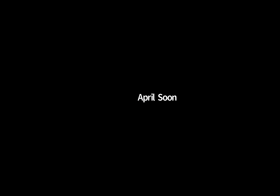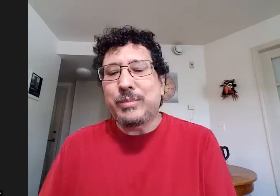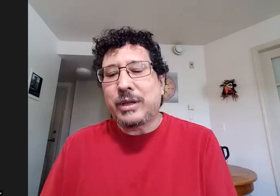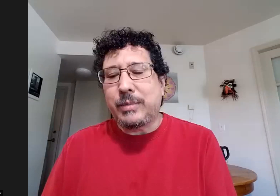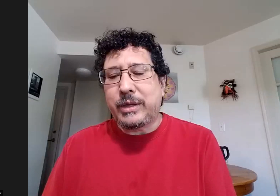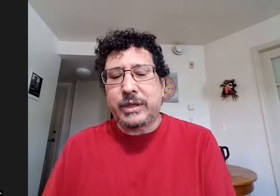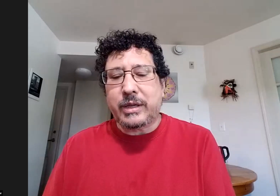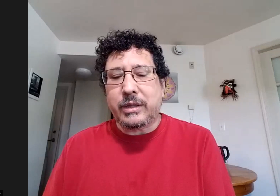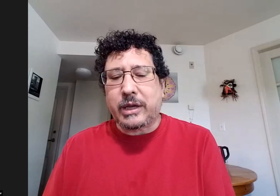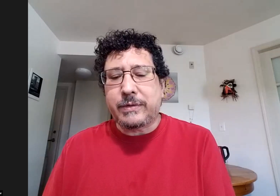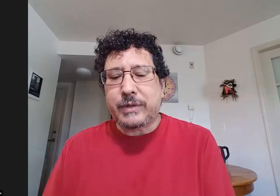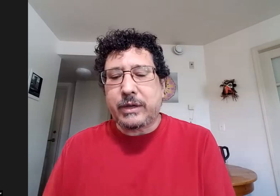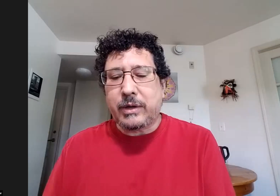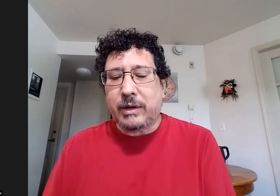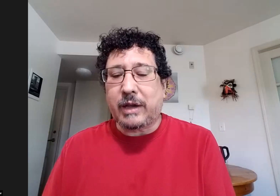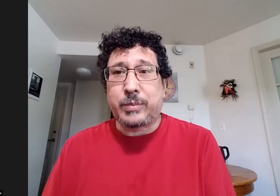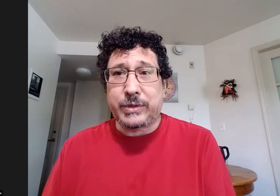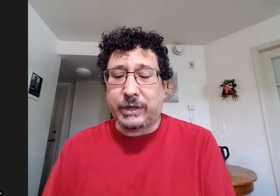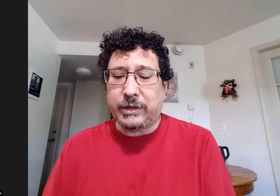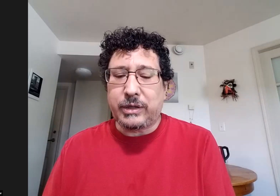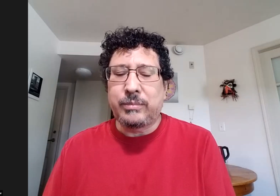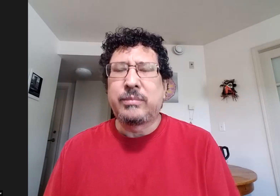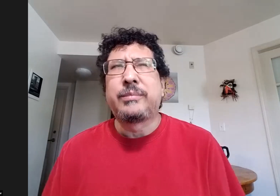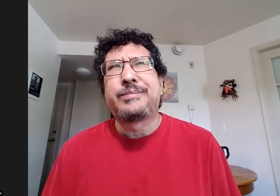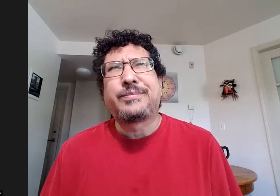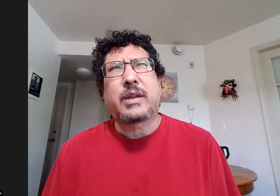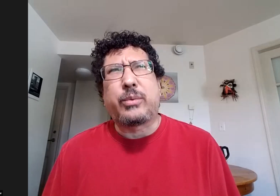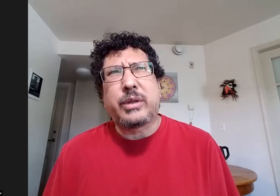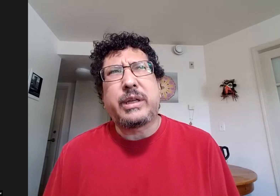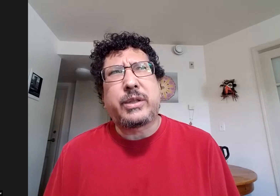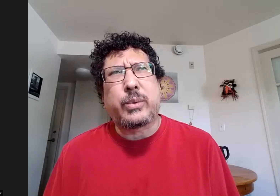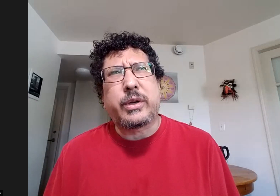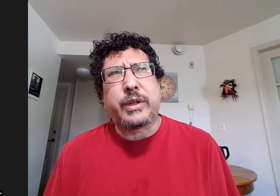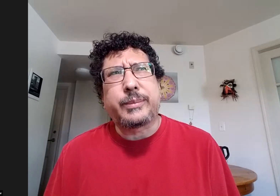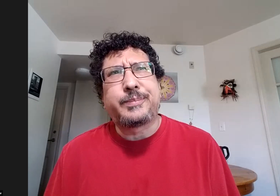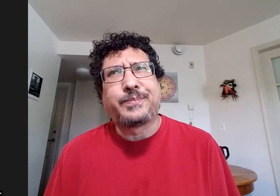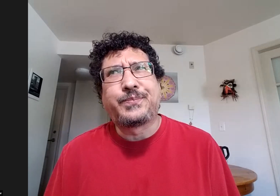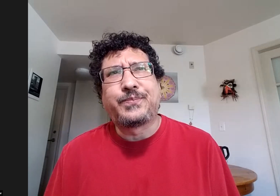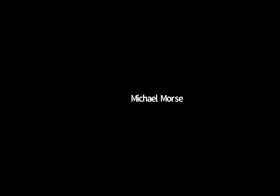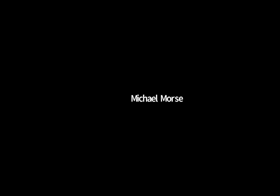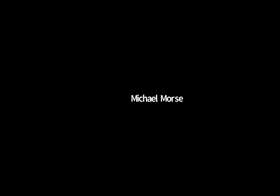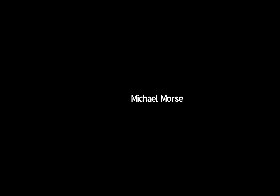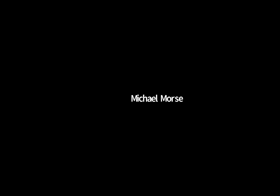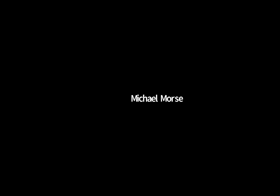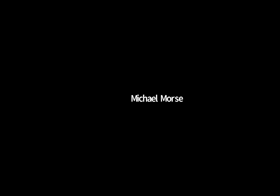They told me comedians can get laughs if they have a personality. I really need to work on that.